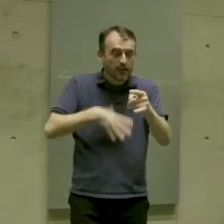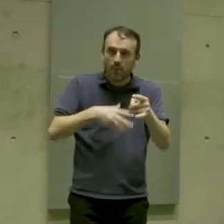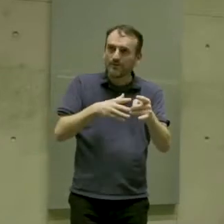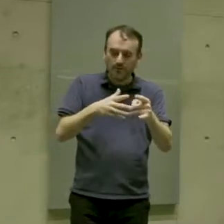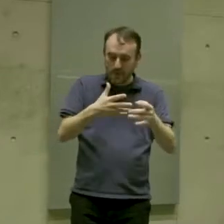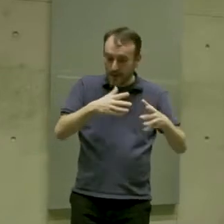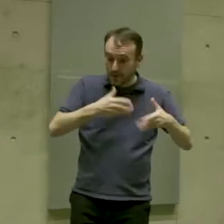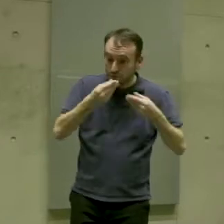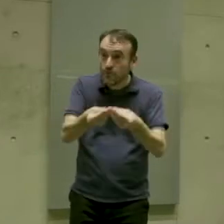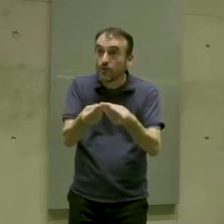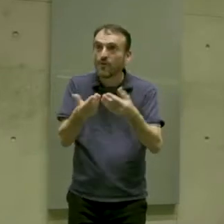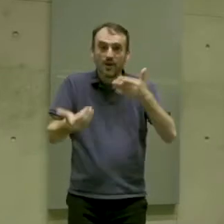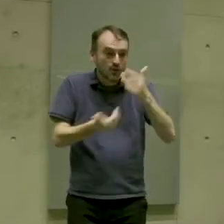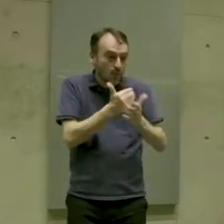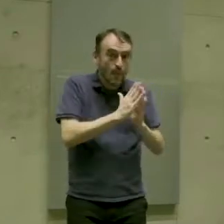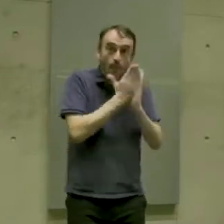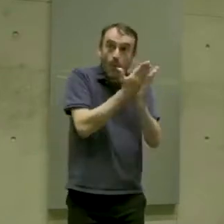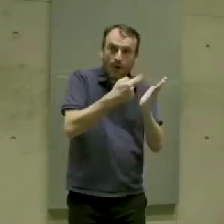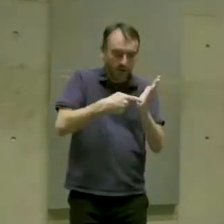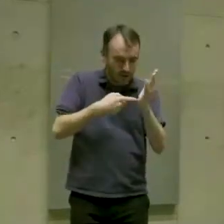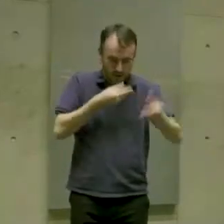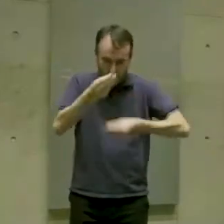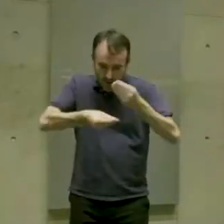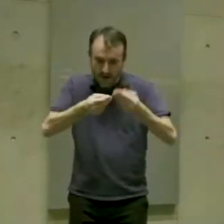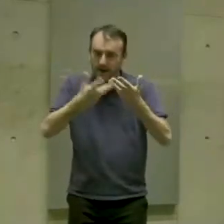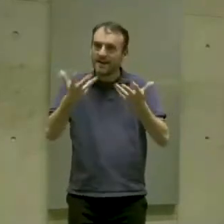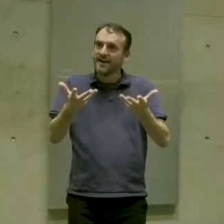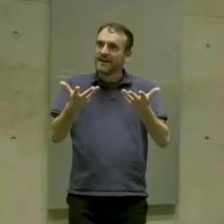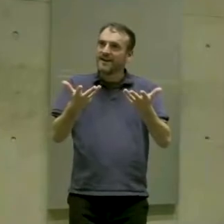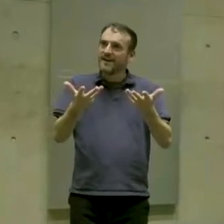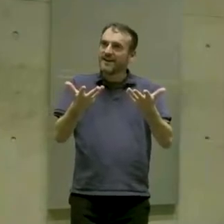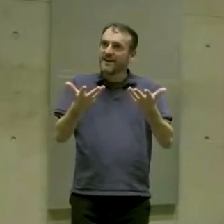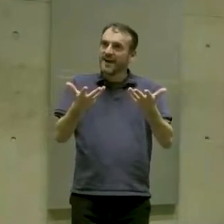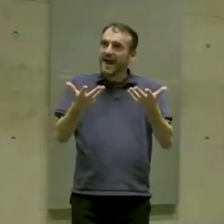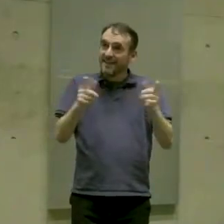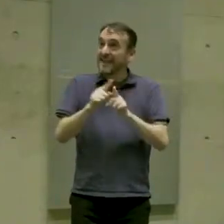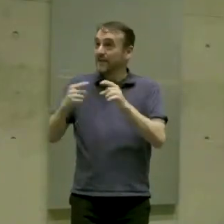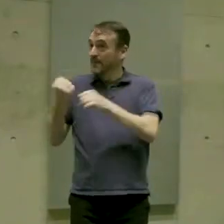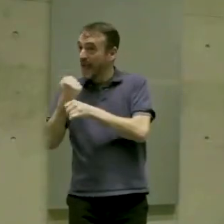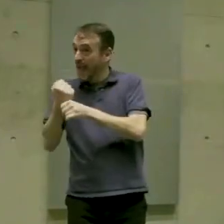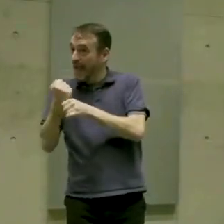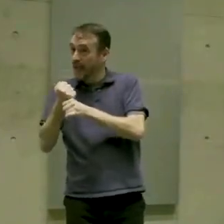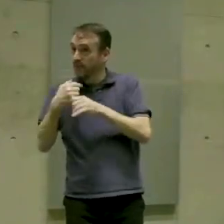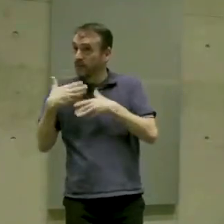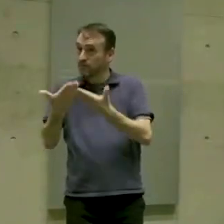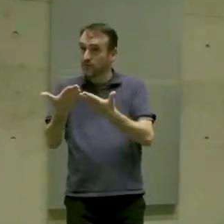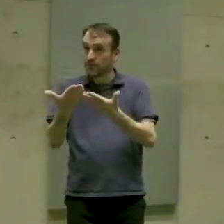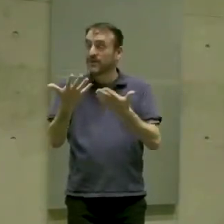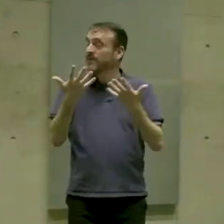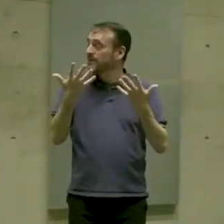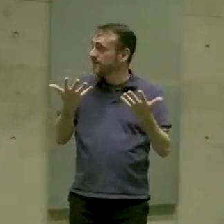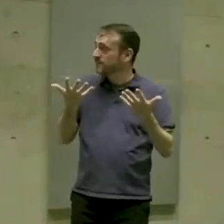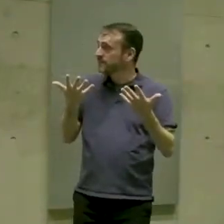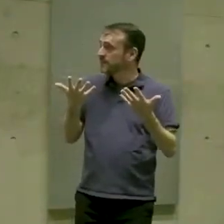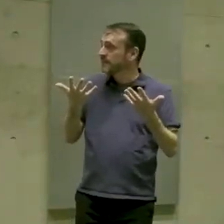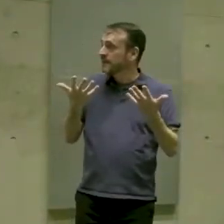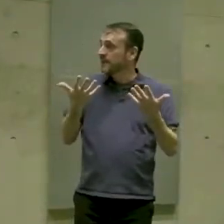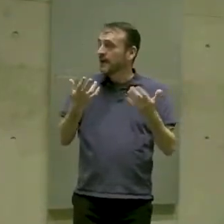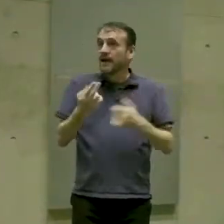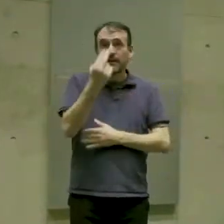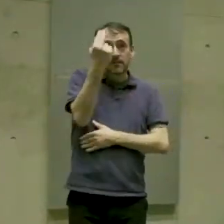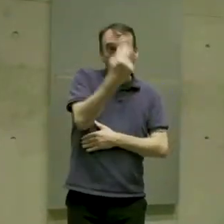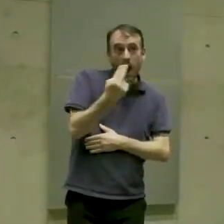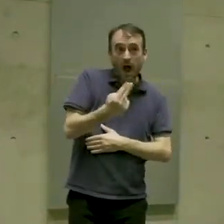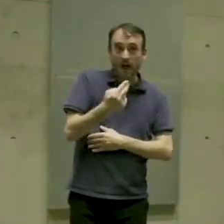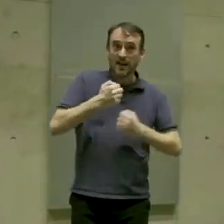known each other for 20 years, and you're just like, oh, fantastic. So in case you haven't noticed, when it comes to art, I'm a pretty